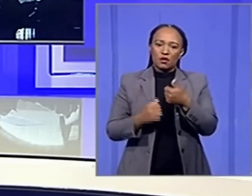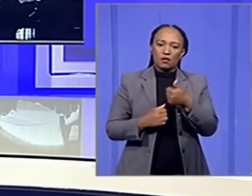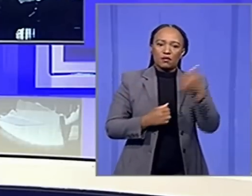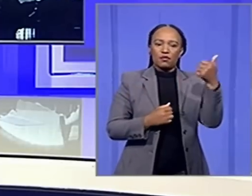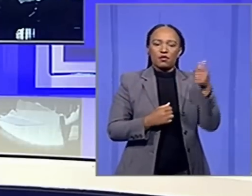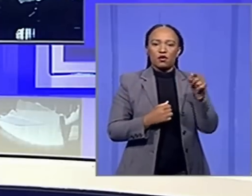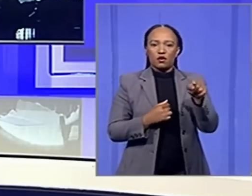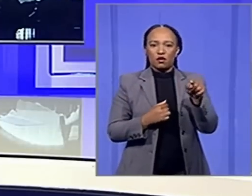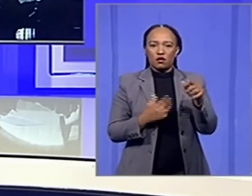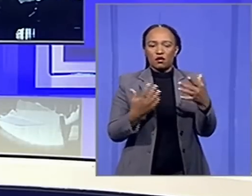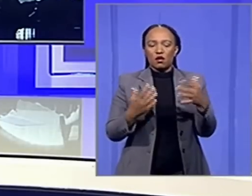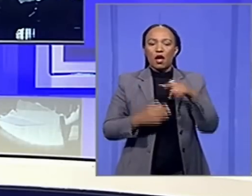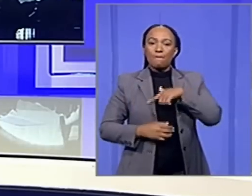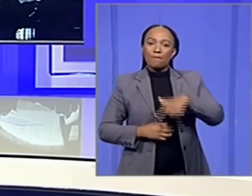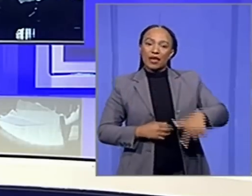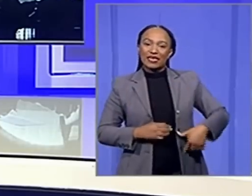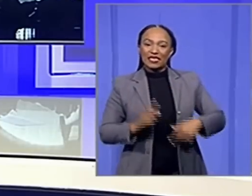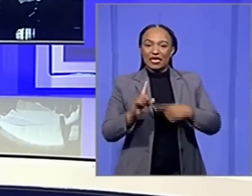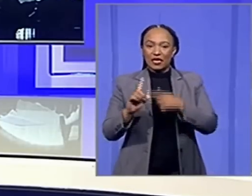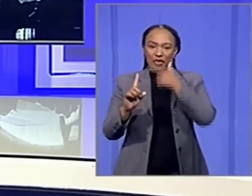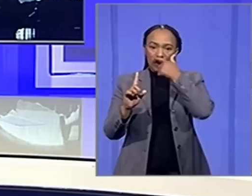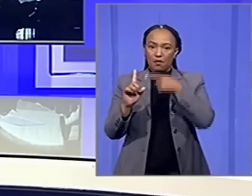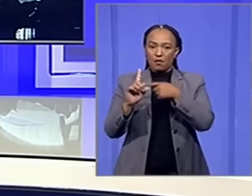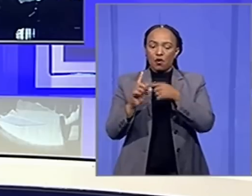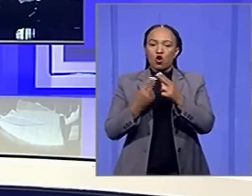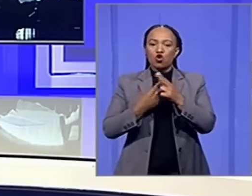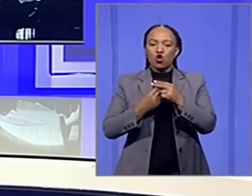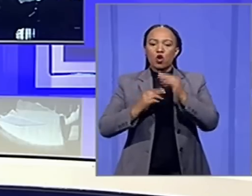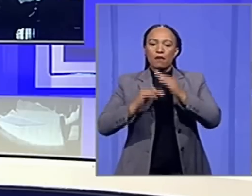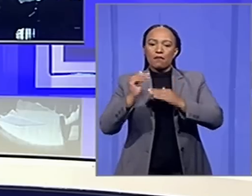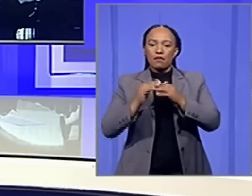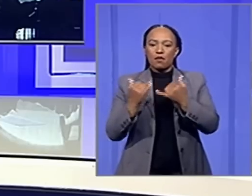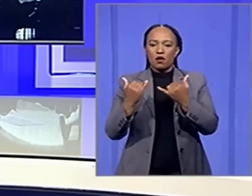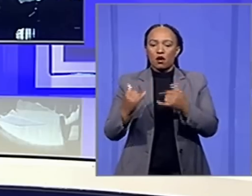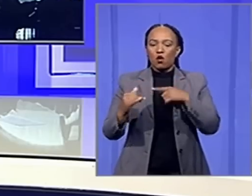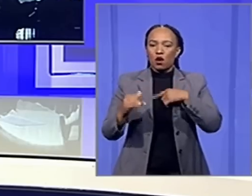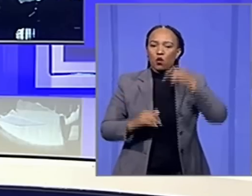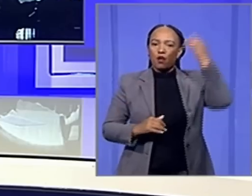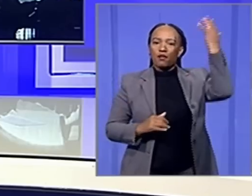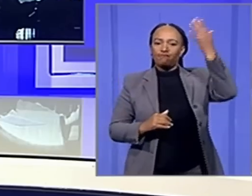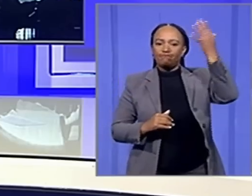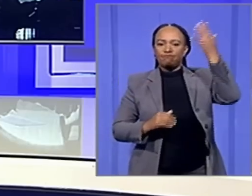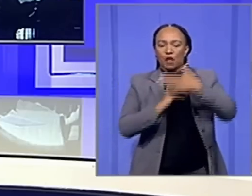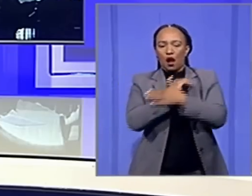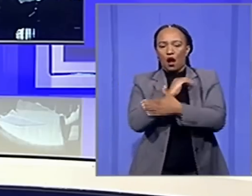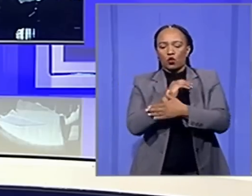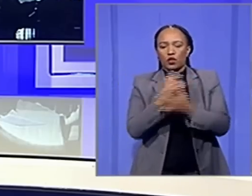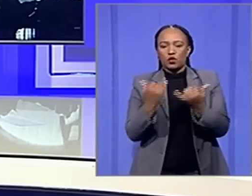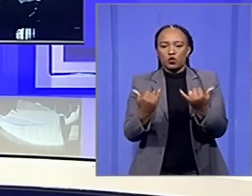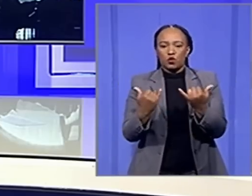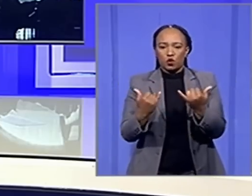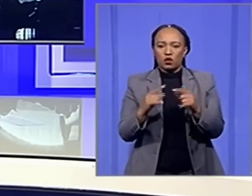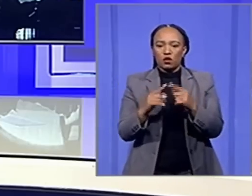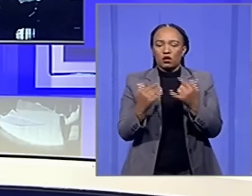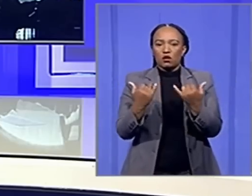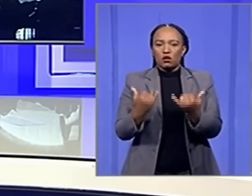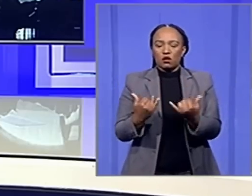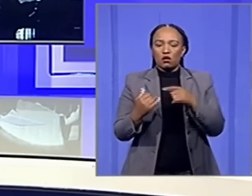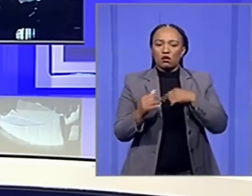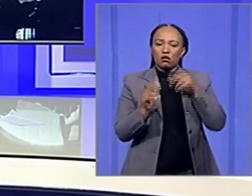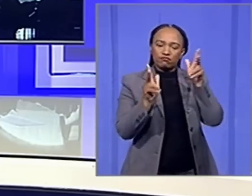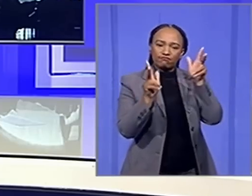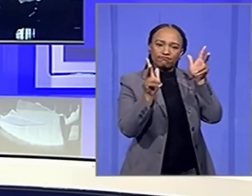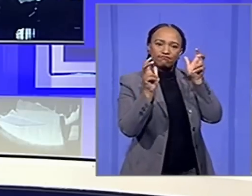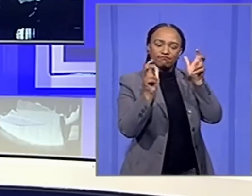ho President Cyril Ramaphosa Union Buildings ka puo eo a tla itekela setjhaba letsatsing lena la kajeno seo ke sa tswa se fumana ke hore